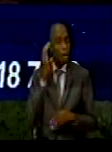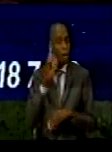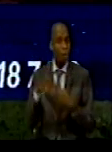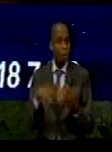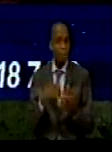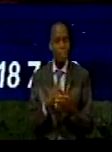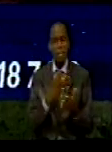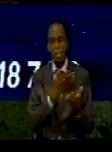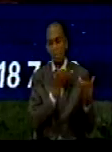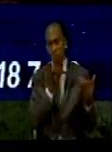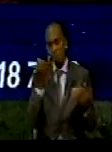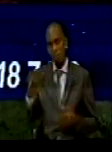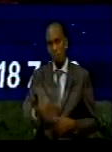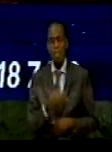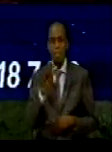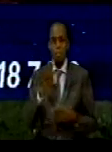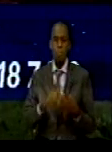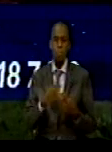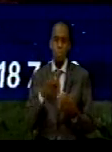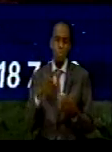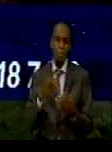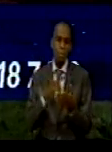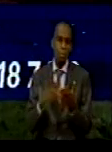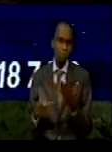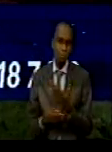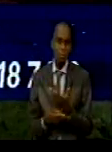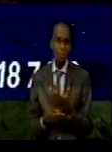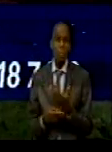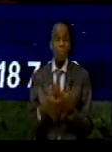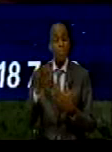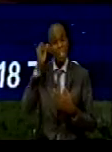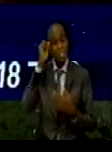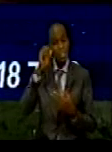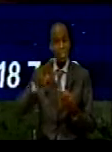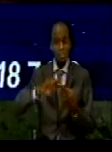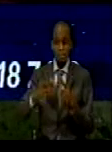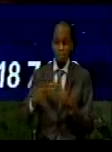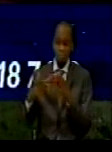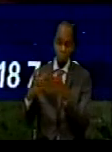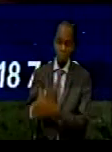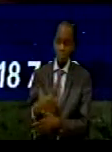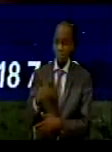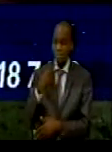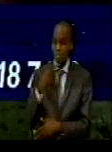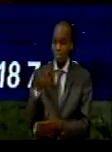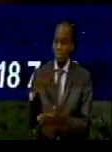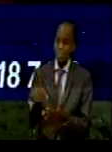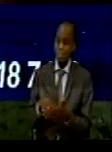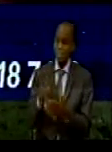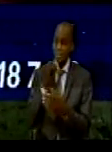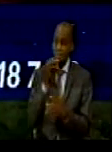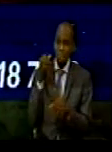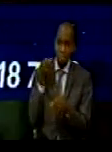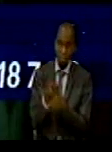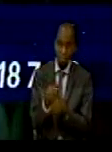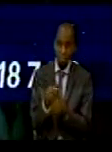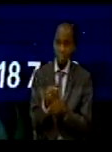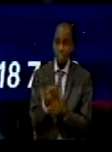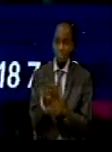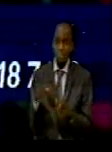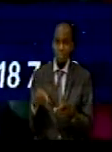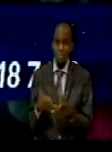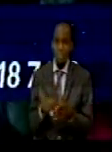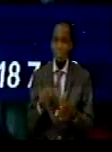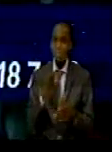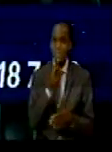they invited me to this program. I said I must try to attend to this program. My neighbor tell me, say, this one asked them to, and as they happen, this one will be spiritual